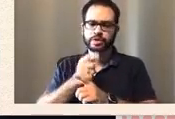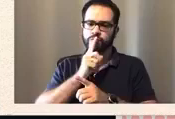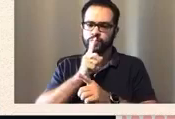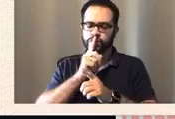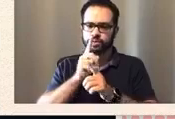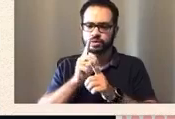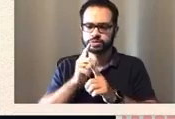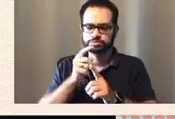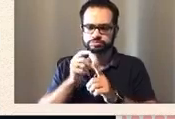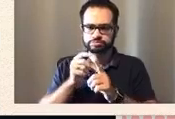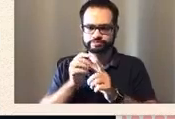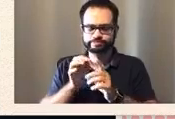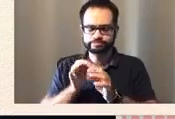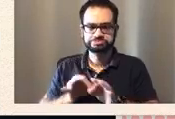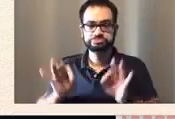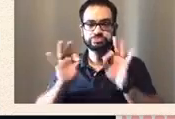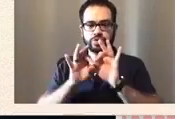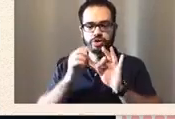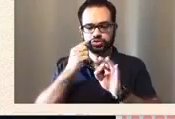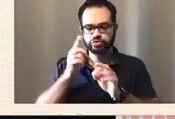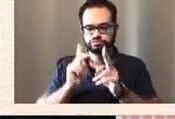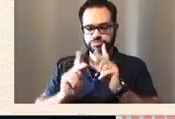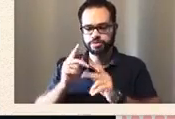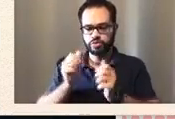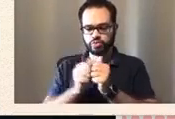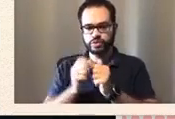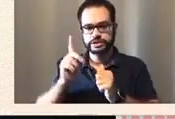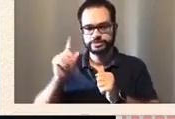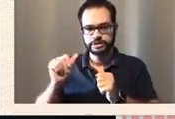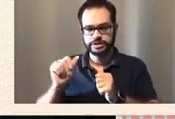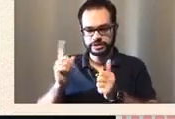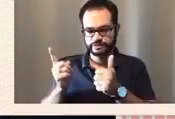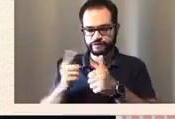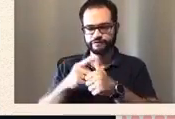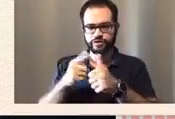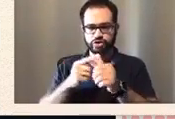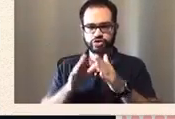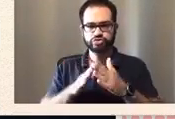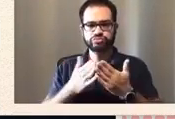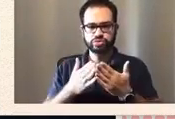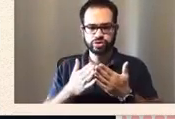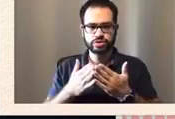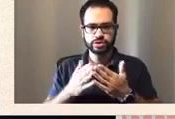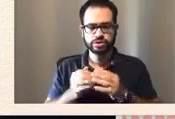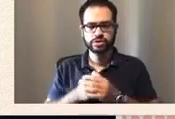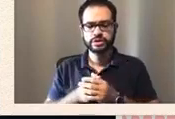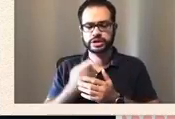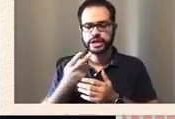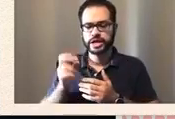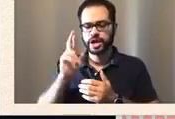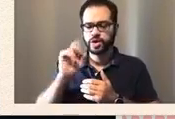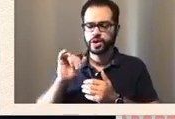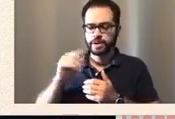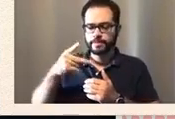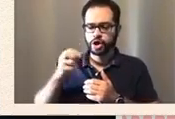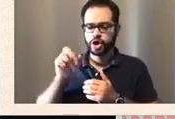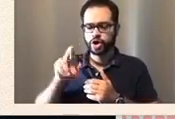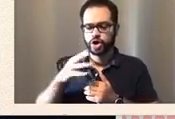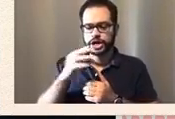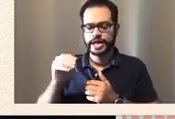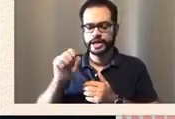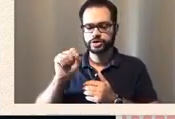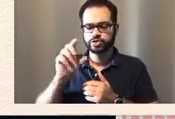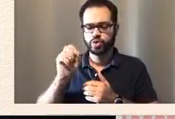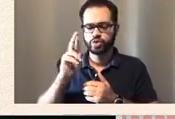with disabilities is in the first book of Harry Potter, Harry Potter and the Sorcerer's Stone, when at the